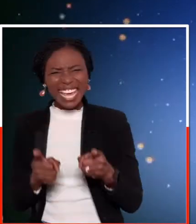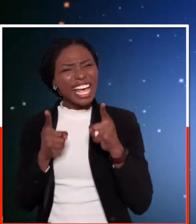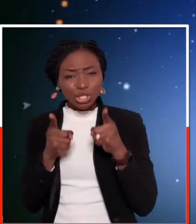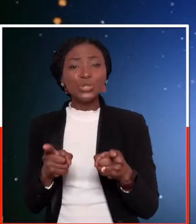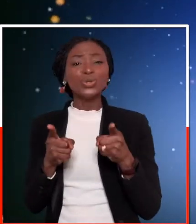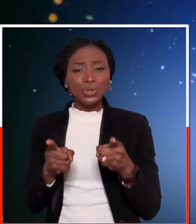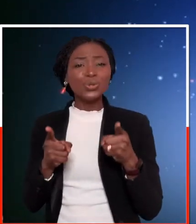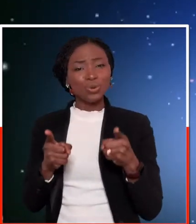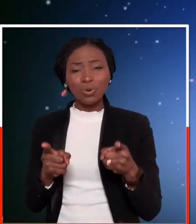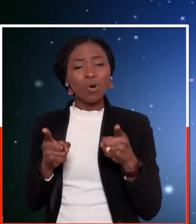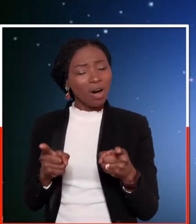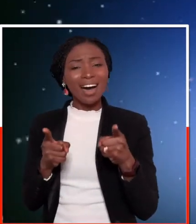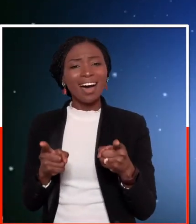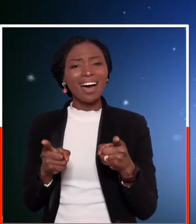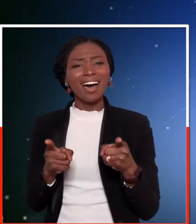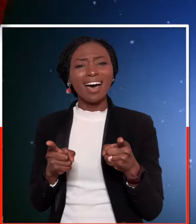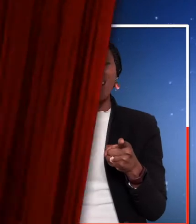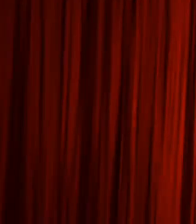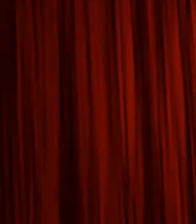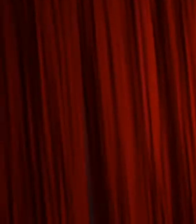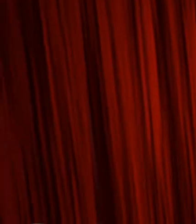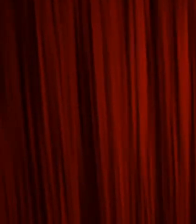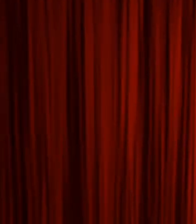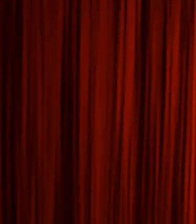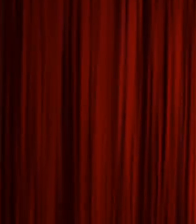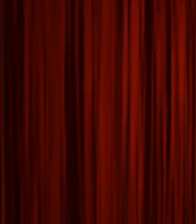Yes, I am.